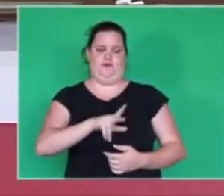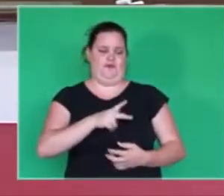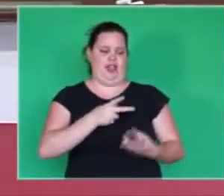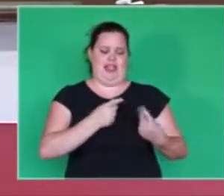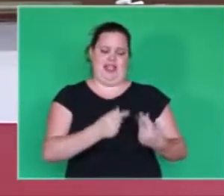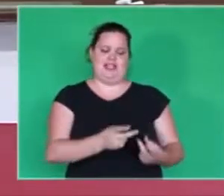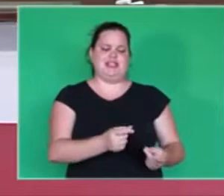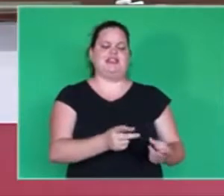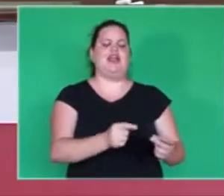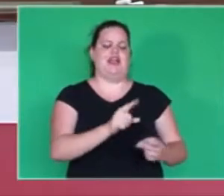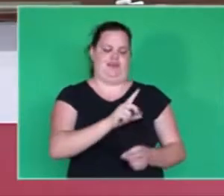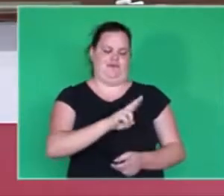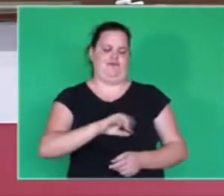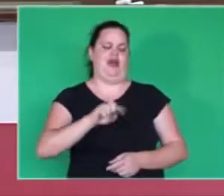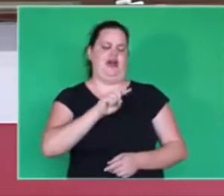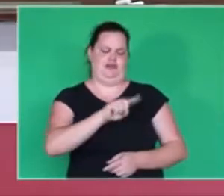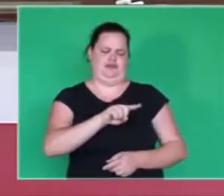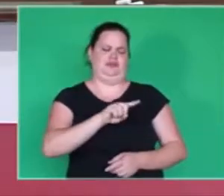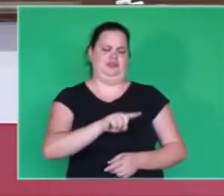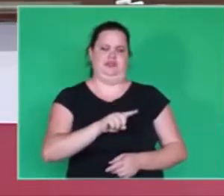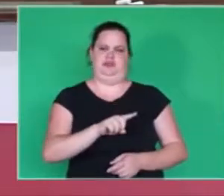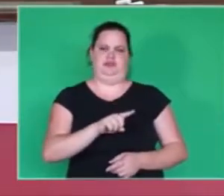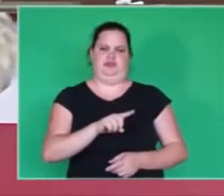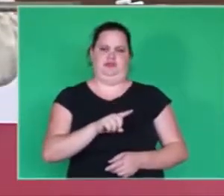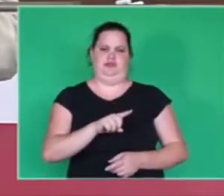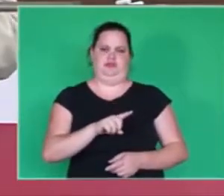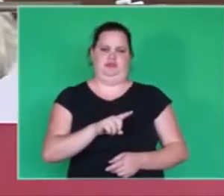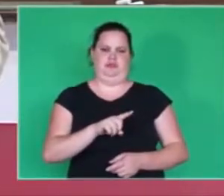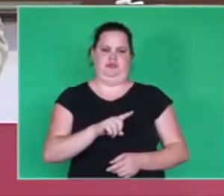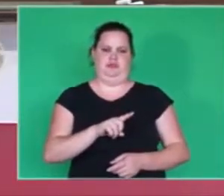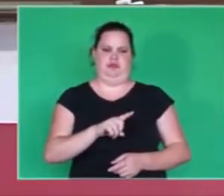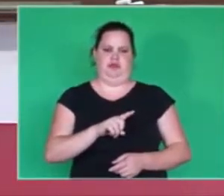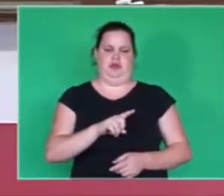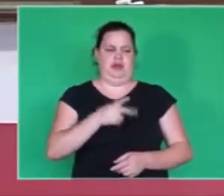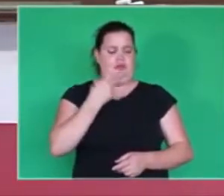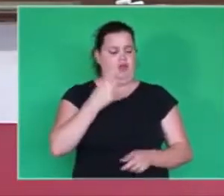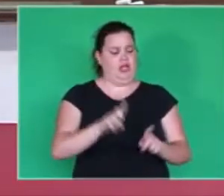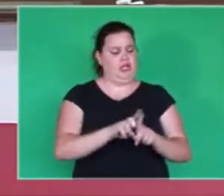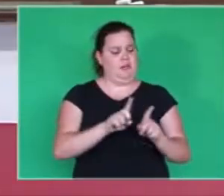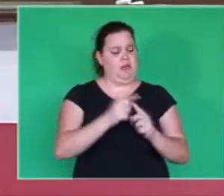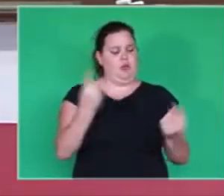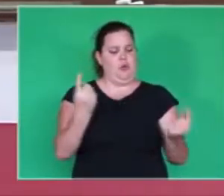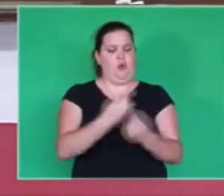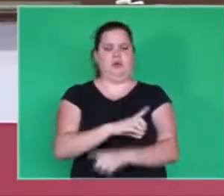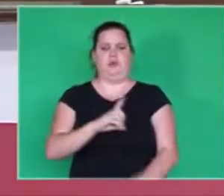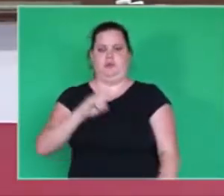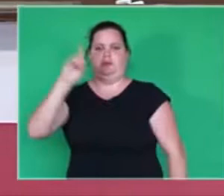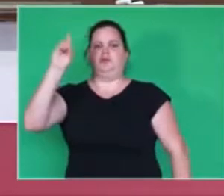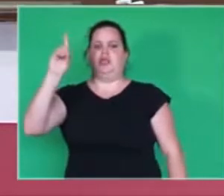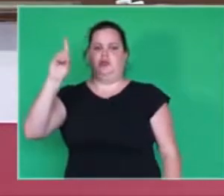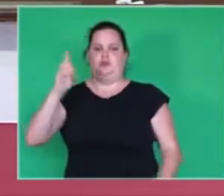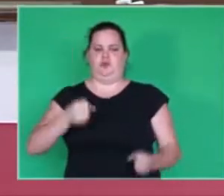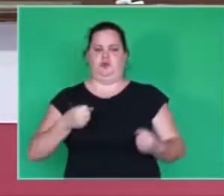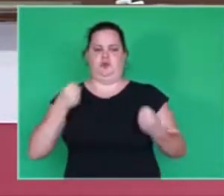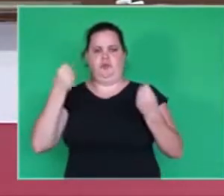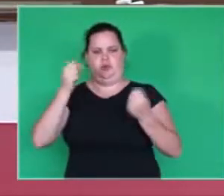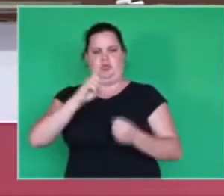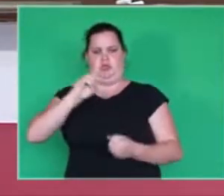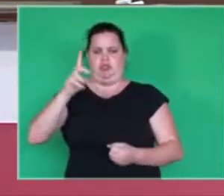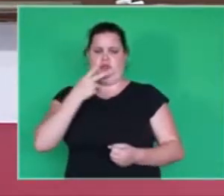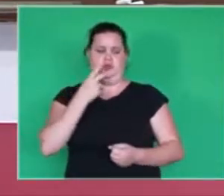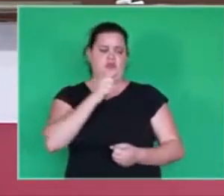the perpetuity of existence. And at the same time, saying that man would